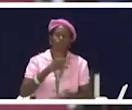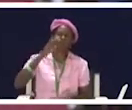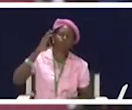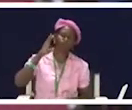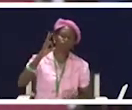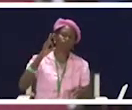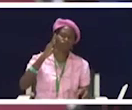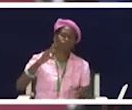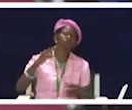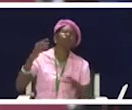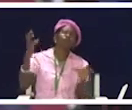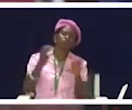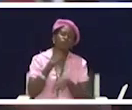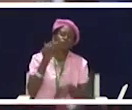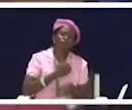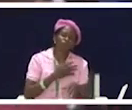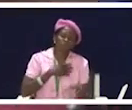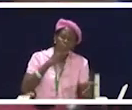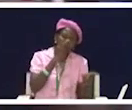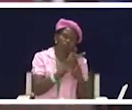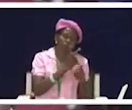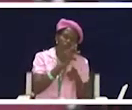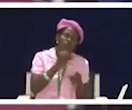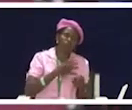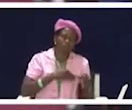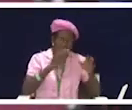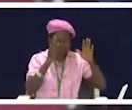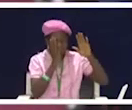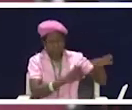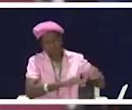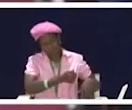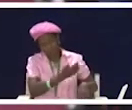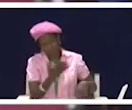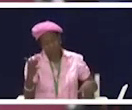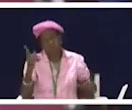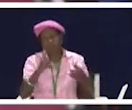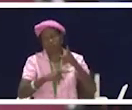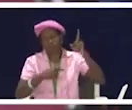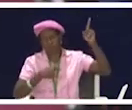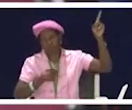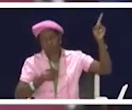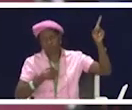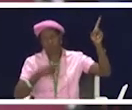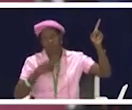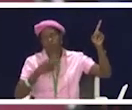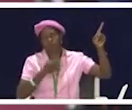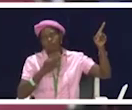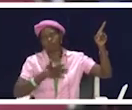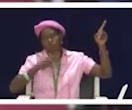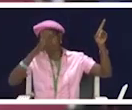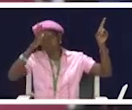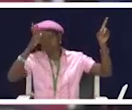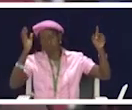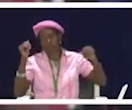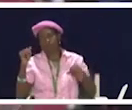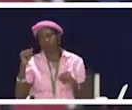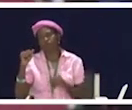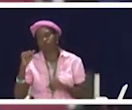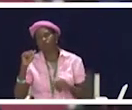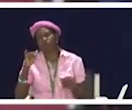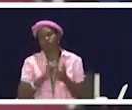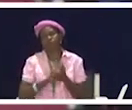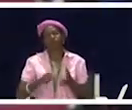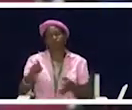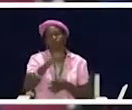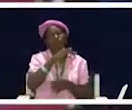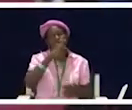preserve them, and leave the rest to me and my Father. He said, you have